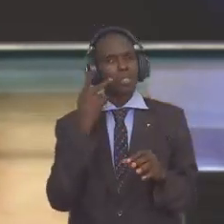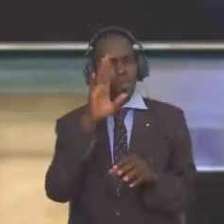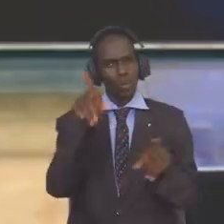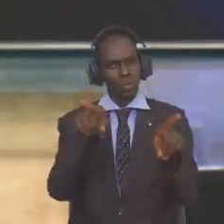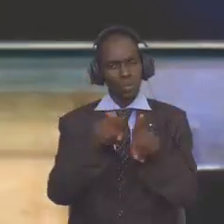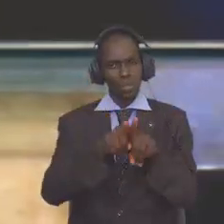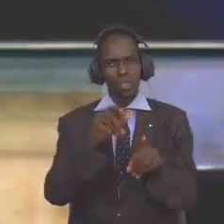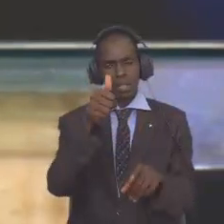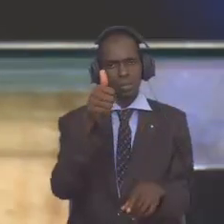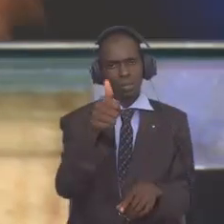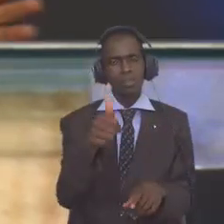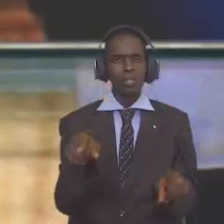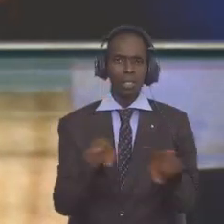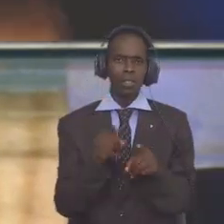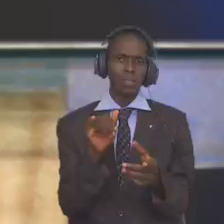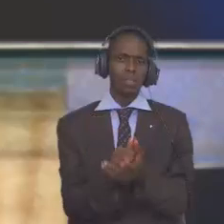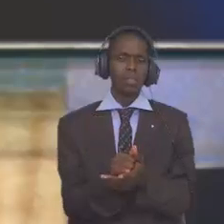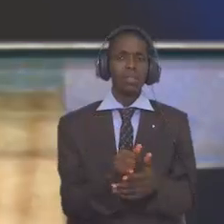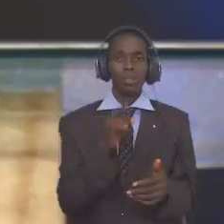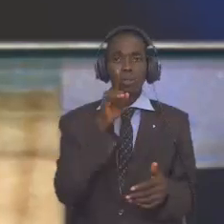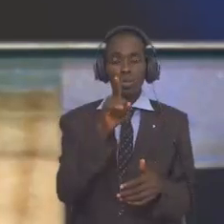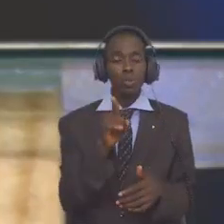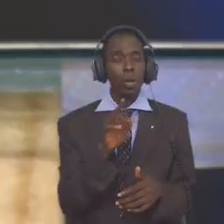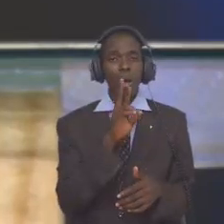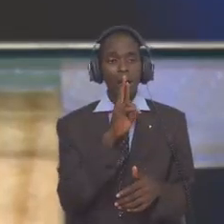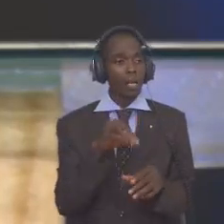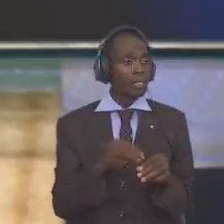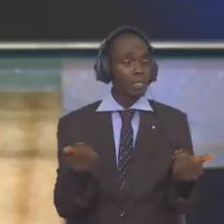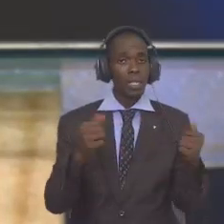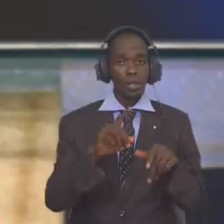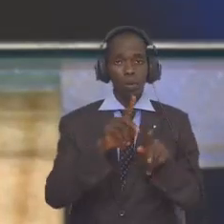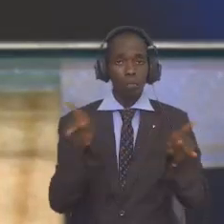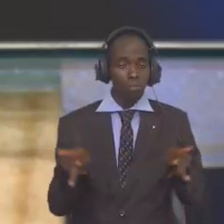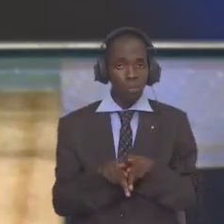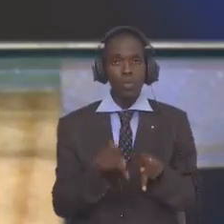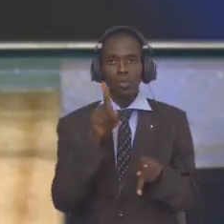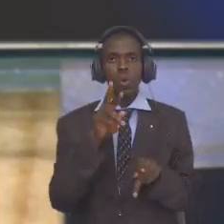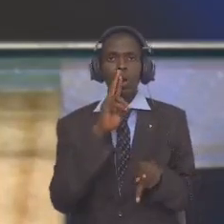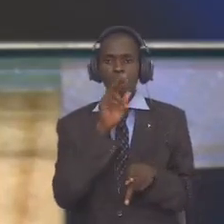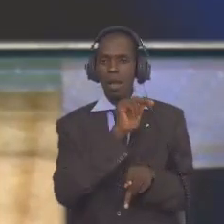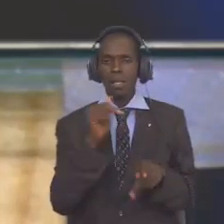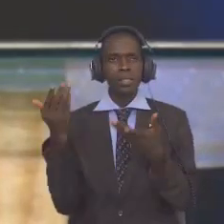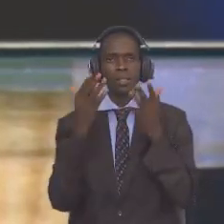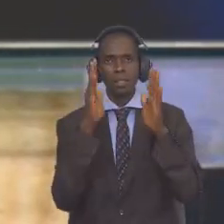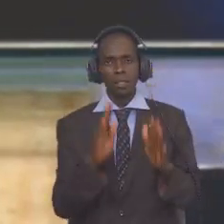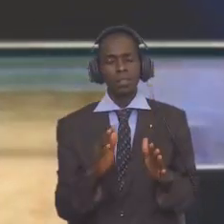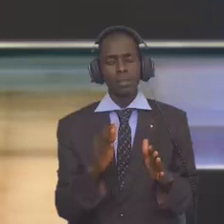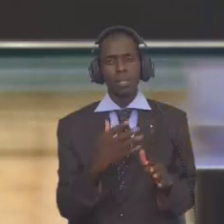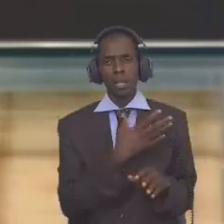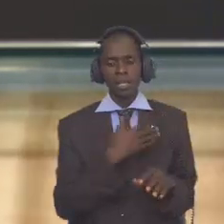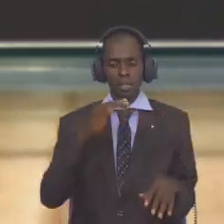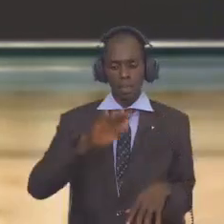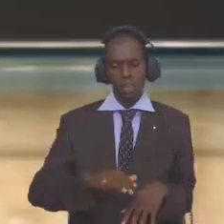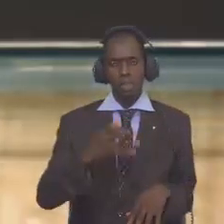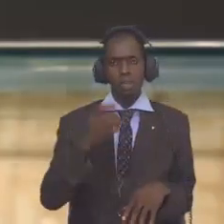Anywhere you are a child of God, you are a saint one, a servant of Christ, and you are